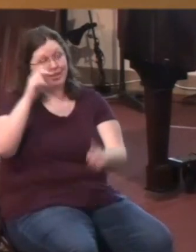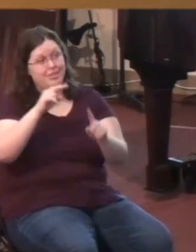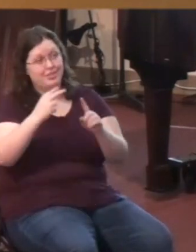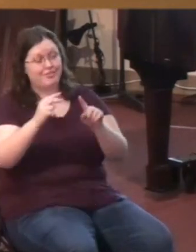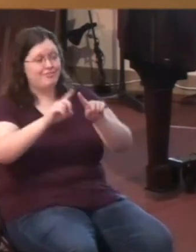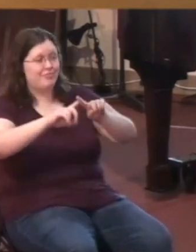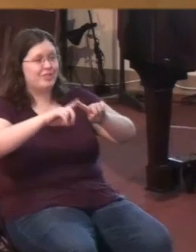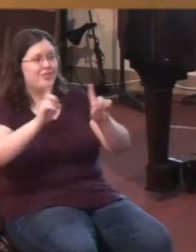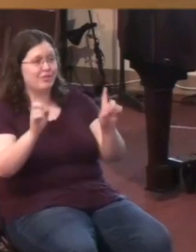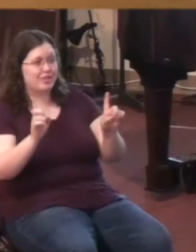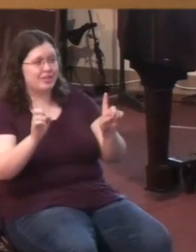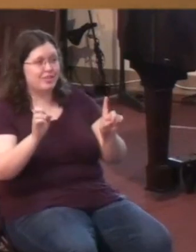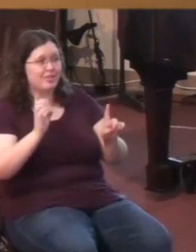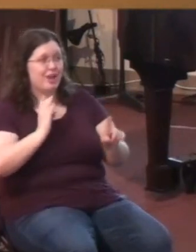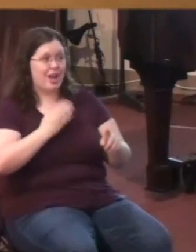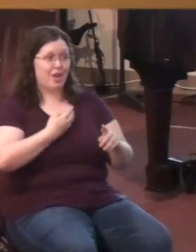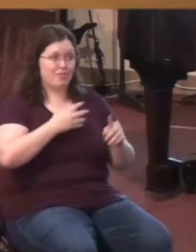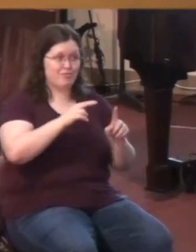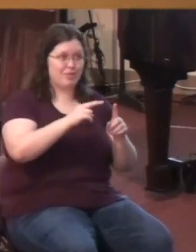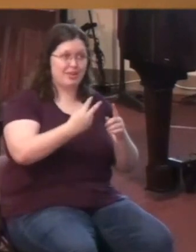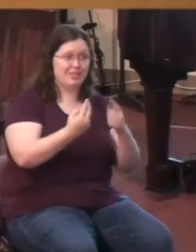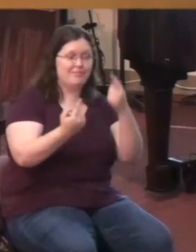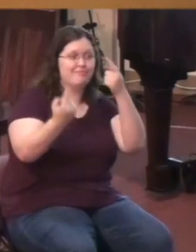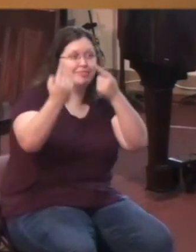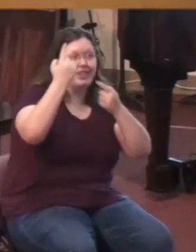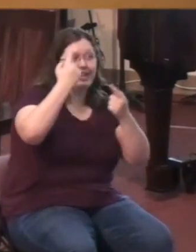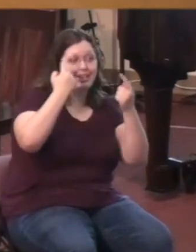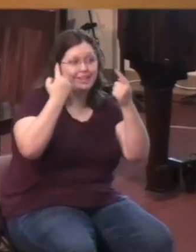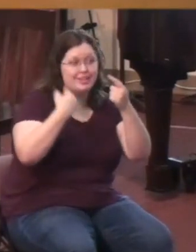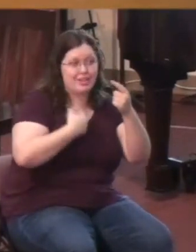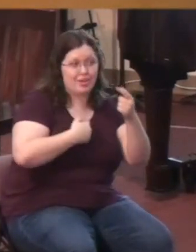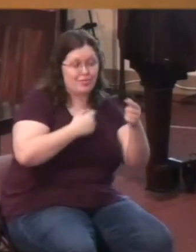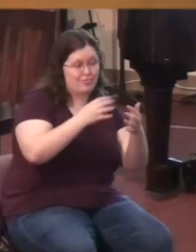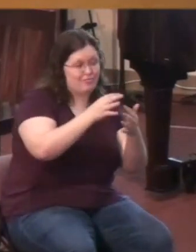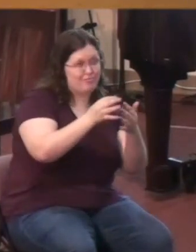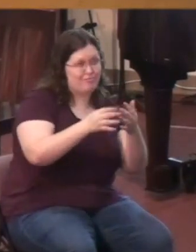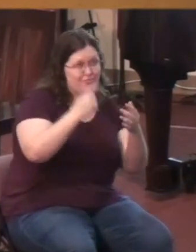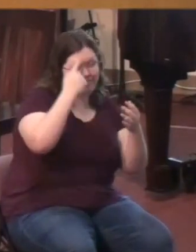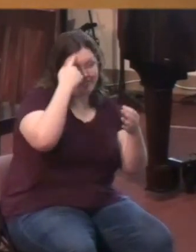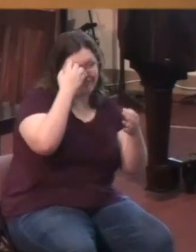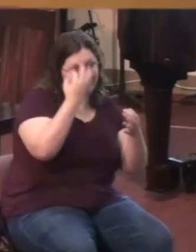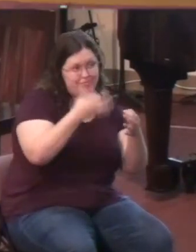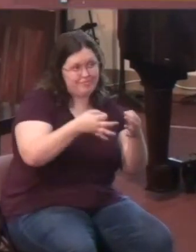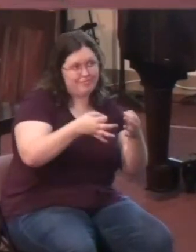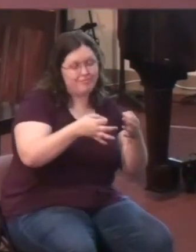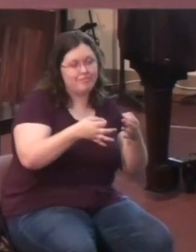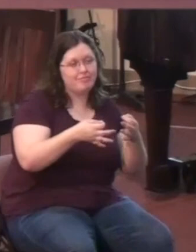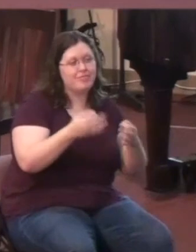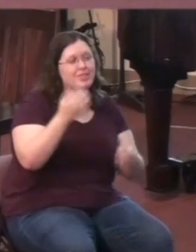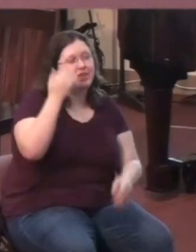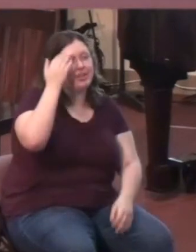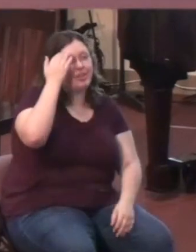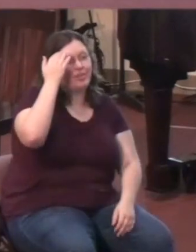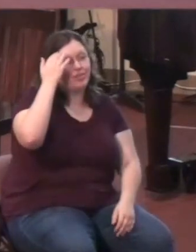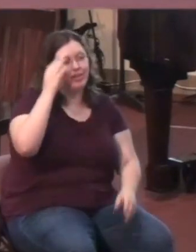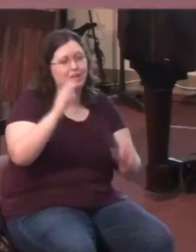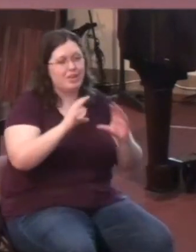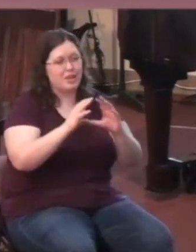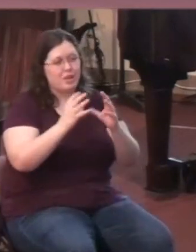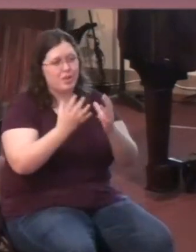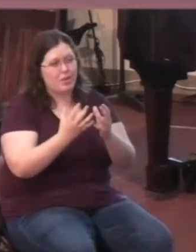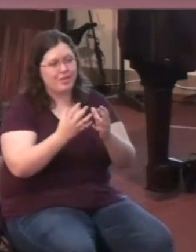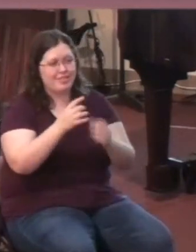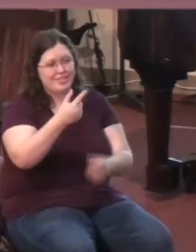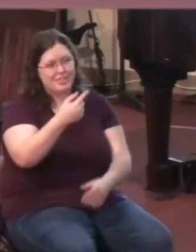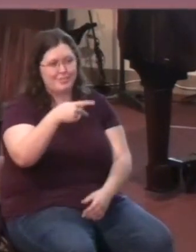a thinking mindset, a mindset where we can actually make choices. And you know how there's that global positioning system that helps